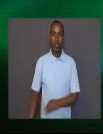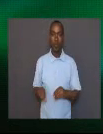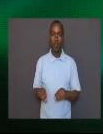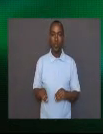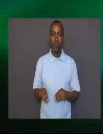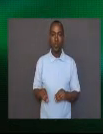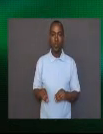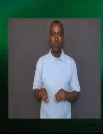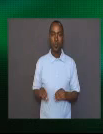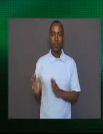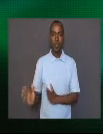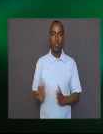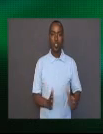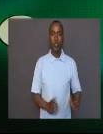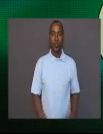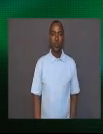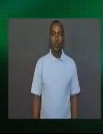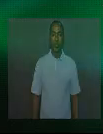Students, let's get ready.